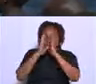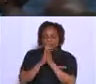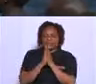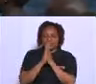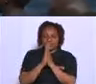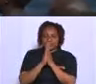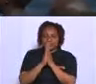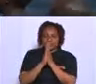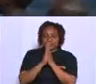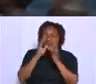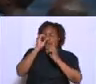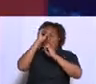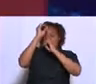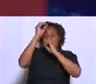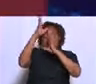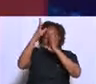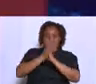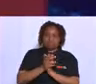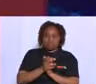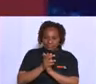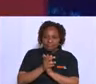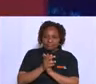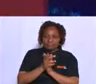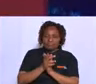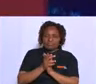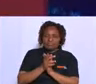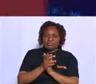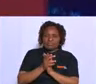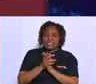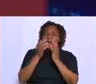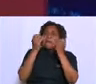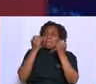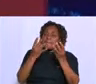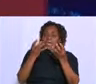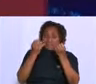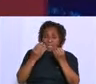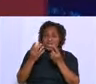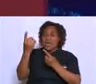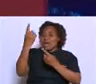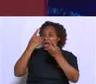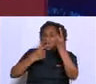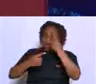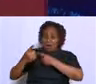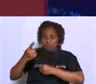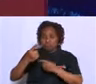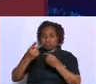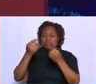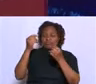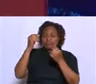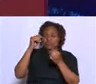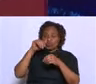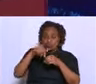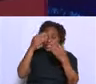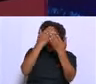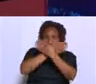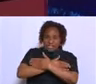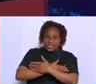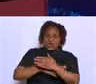Tuombe sasa. Father, Baba, men and women have come tonight. Wanaume na wanawake wamekuja usiku wa leo.